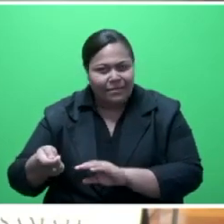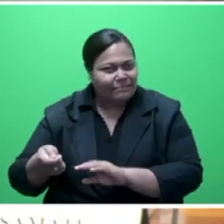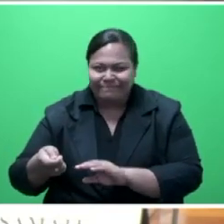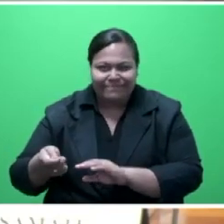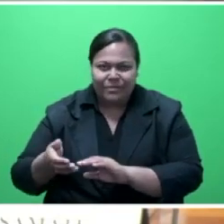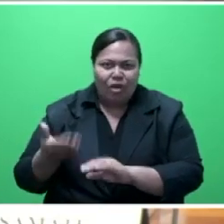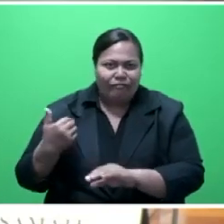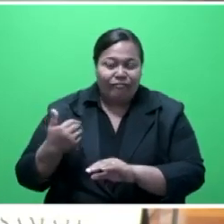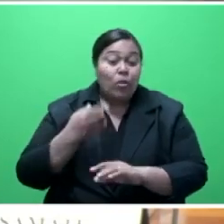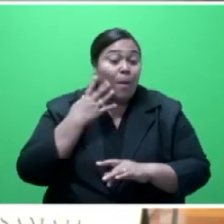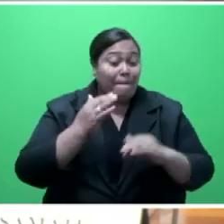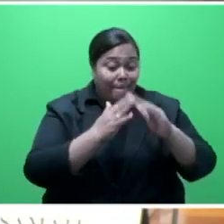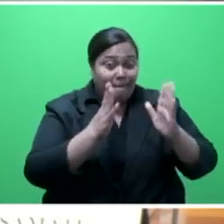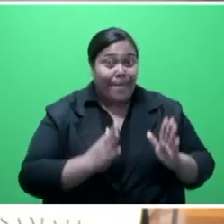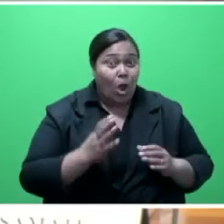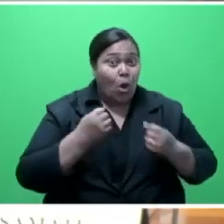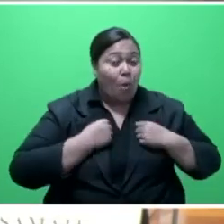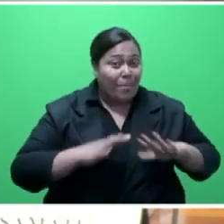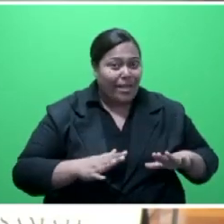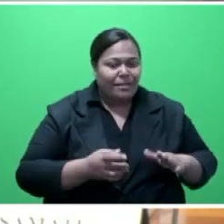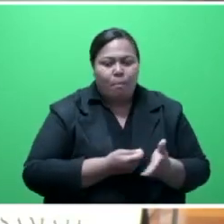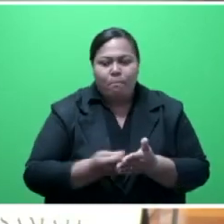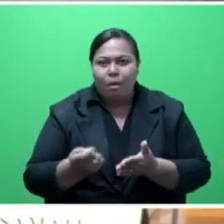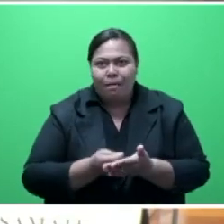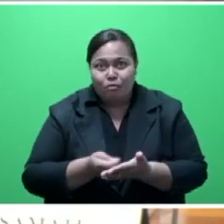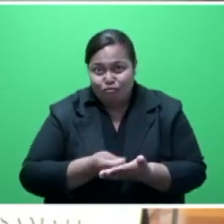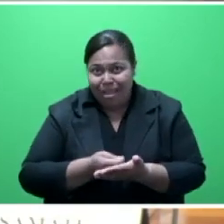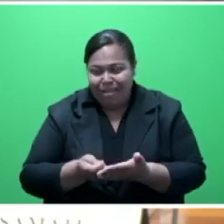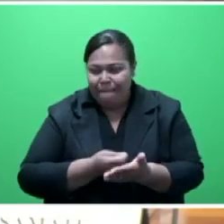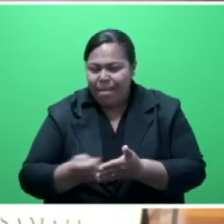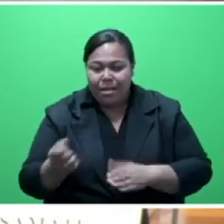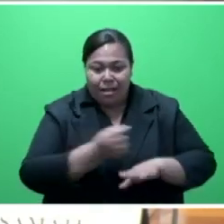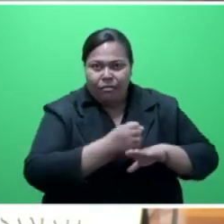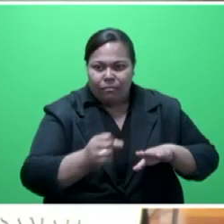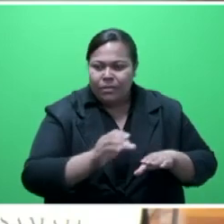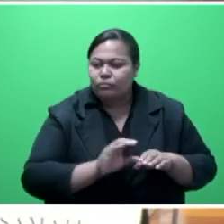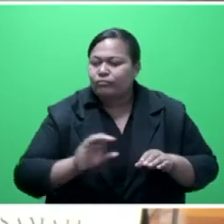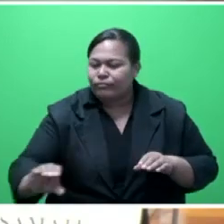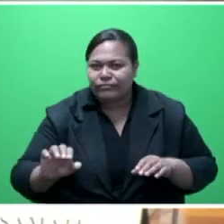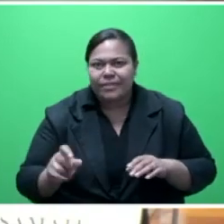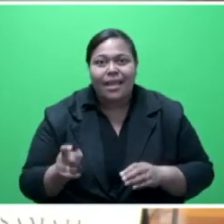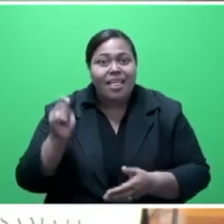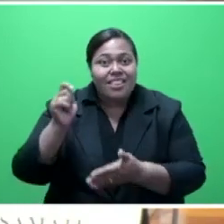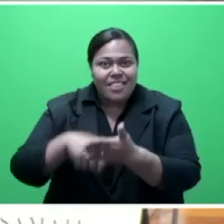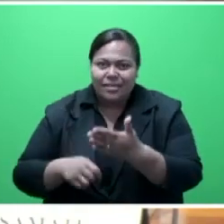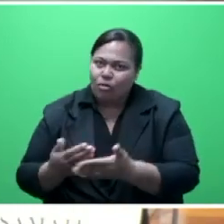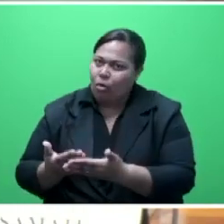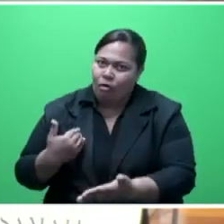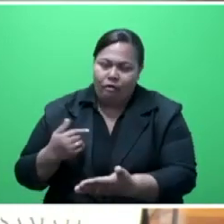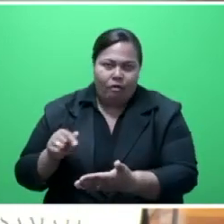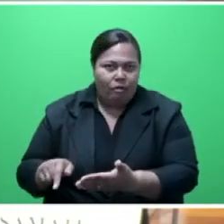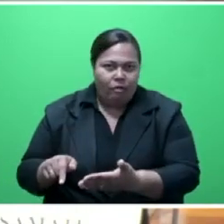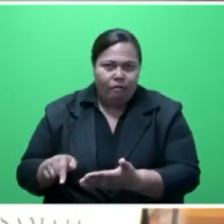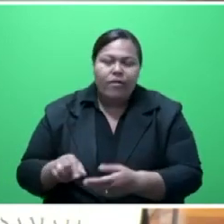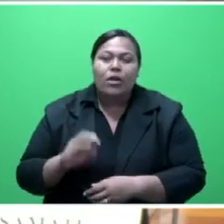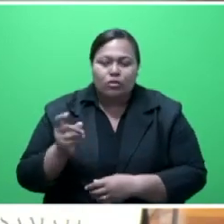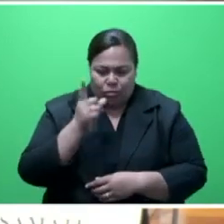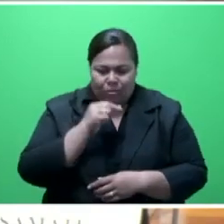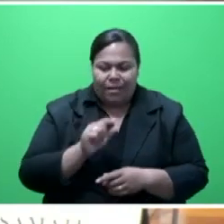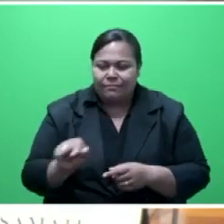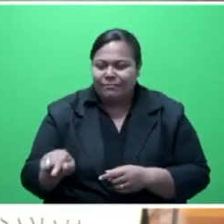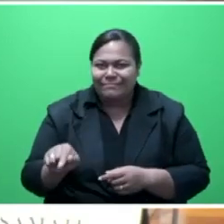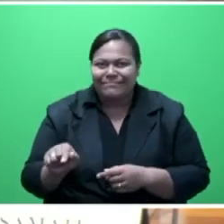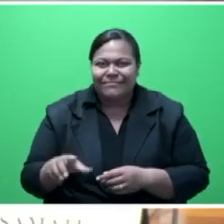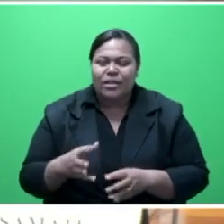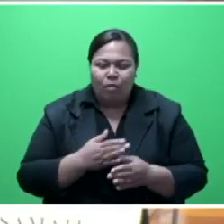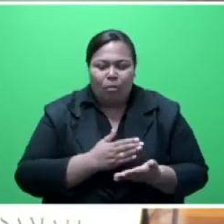that building is complete, the rent paid by government to the landlord will be tax exempt, earning them tax-free returns on the investment for the period of